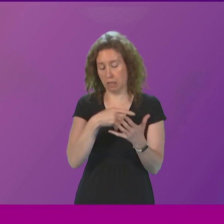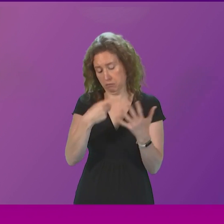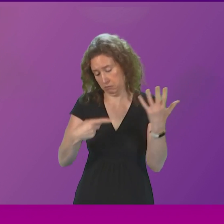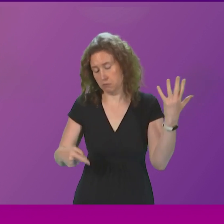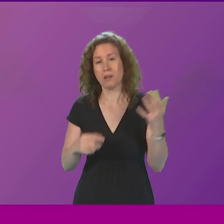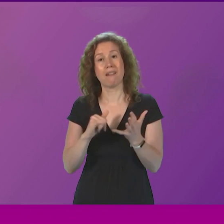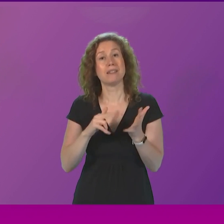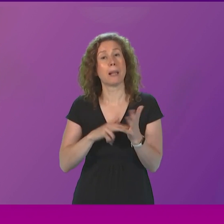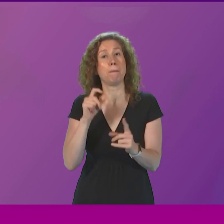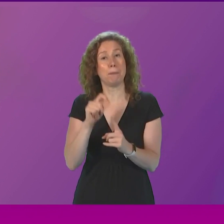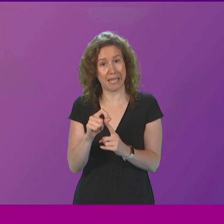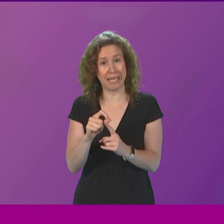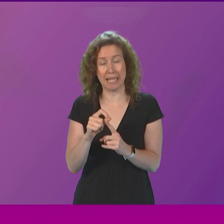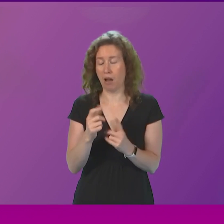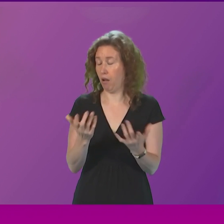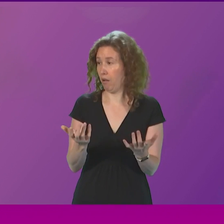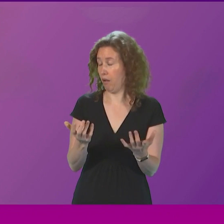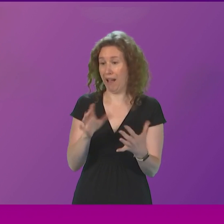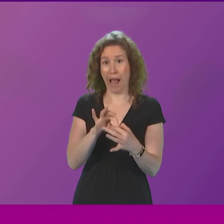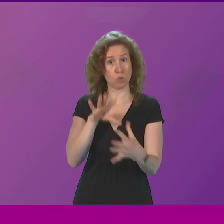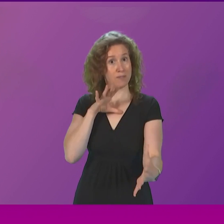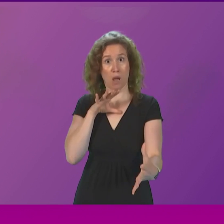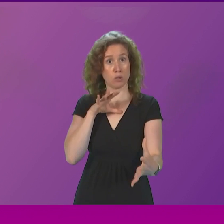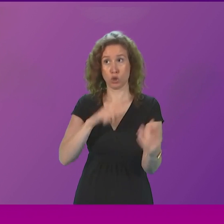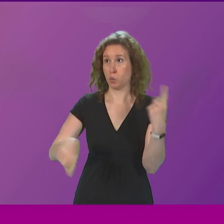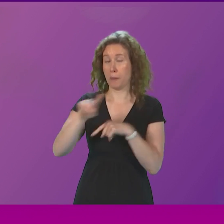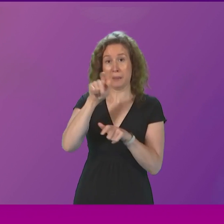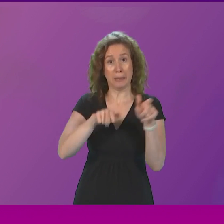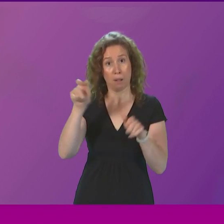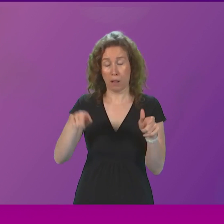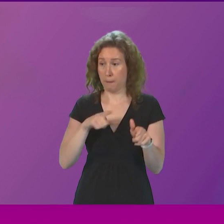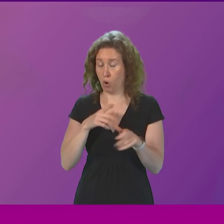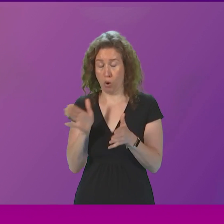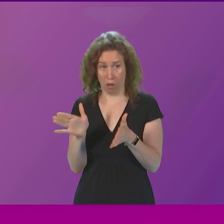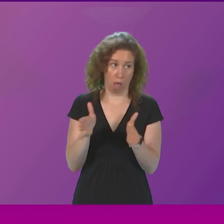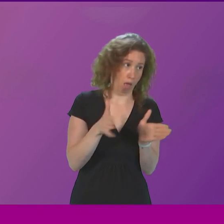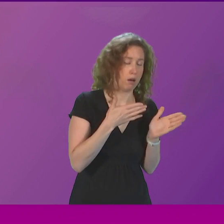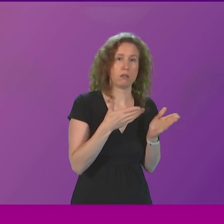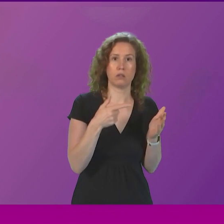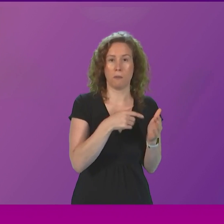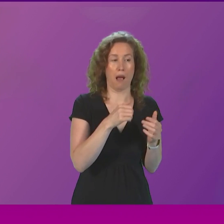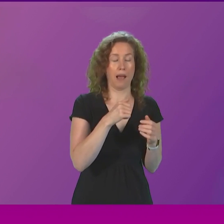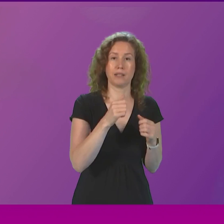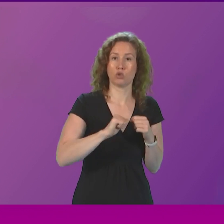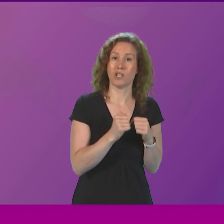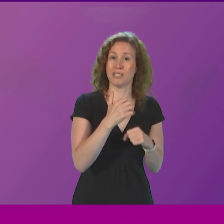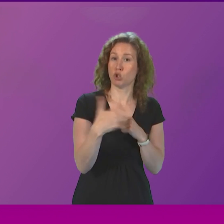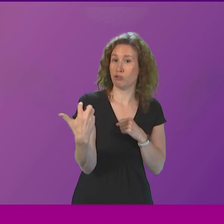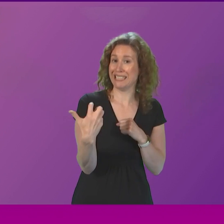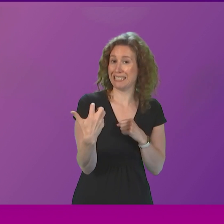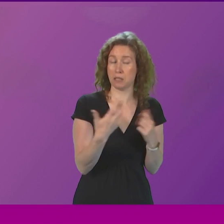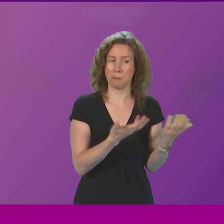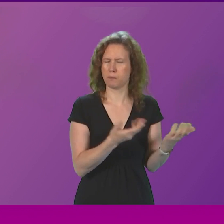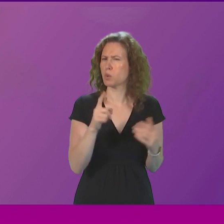SNP are so out of touch with mainstream Scotland because they are being dragged that way by the Scottish Greens. So just